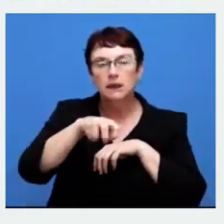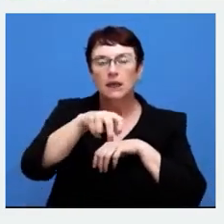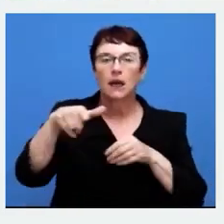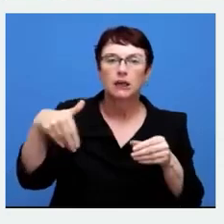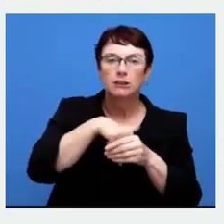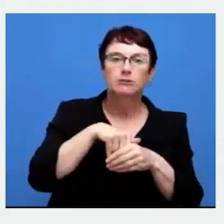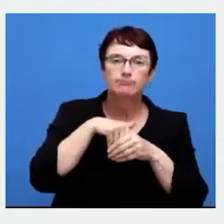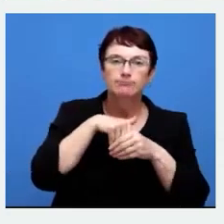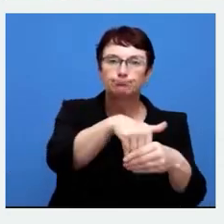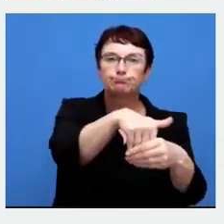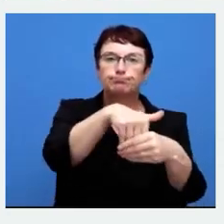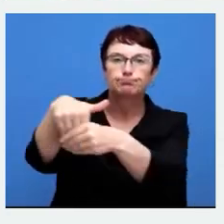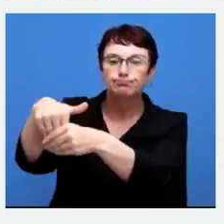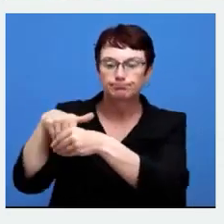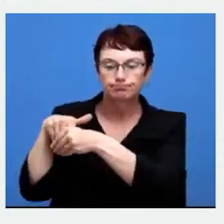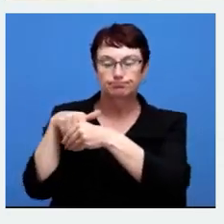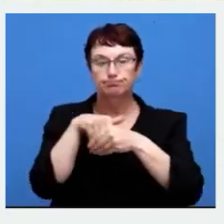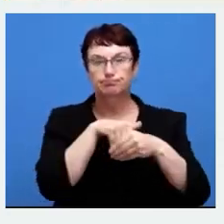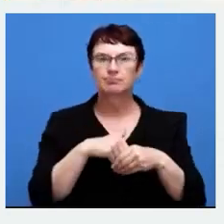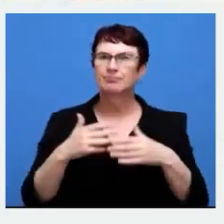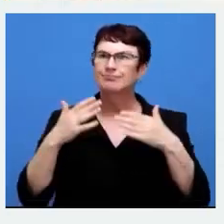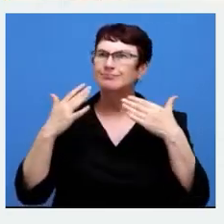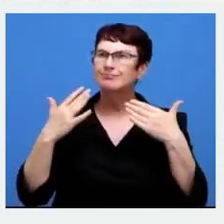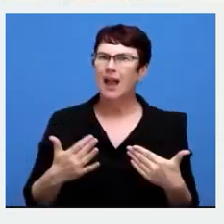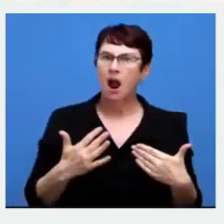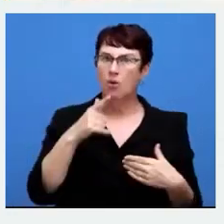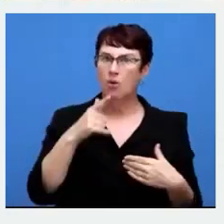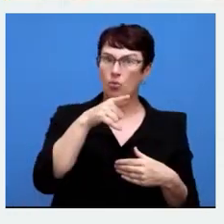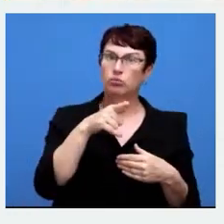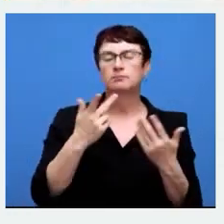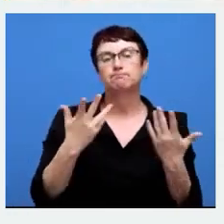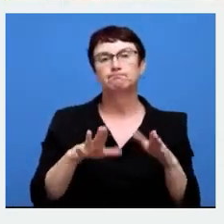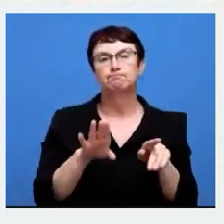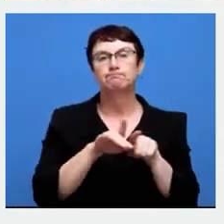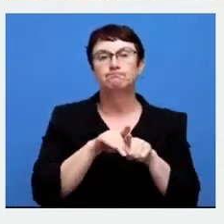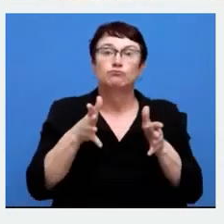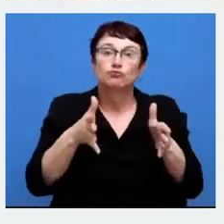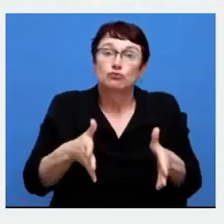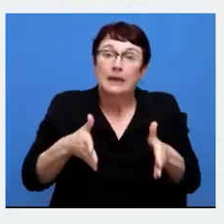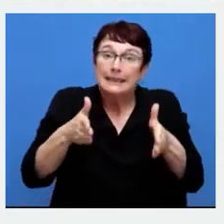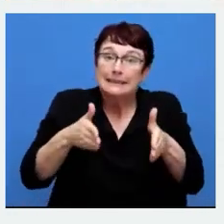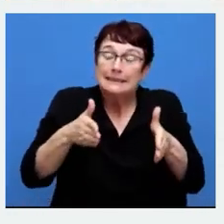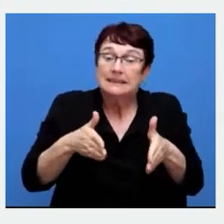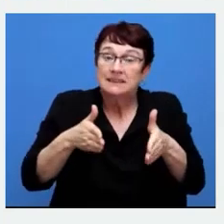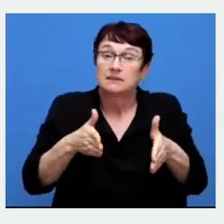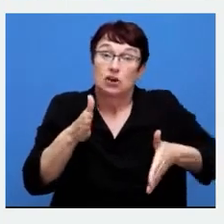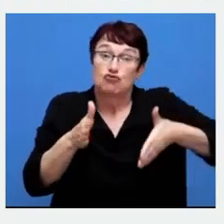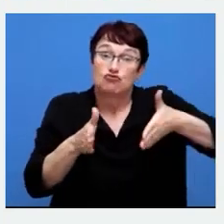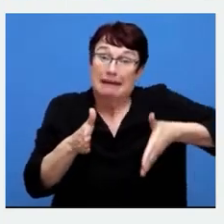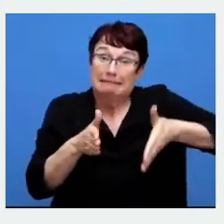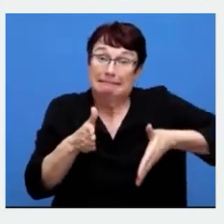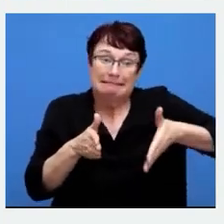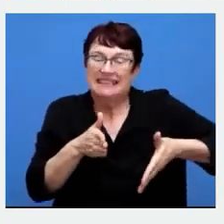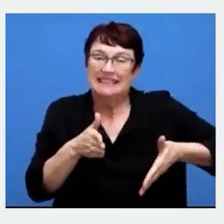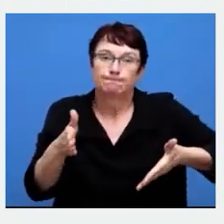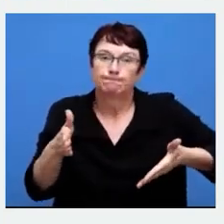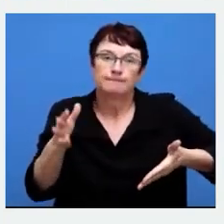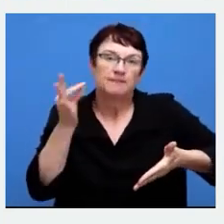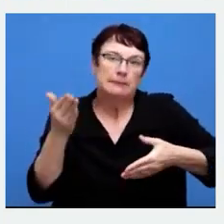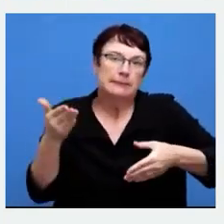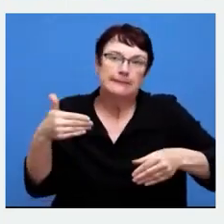to accommodate effectively. For this reason, the Atlas